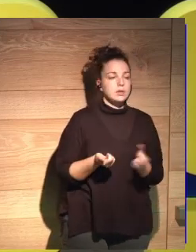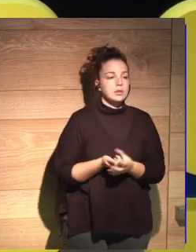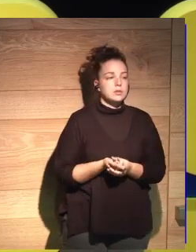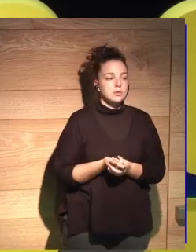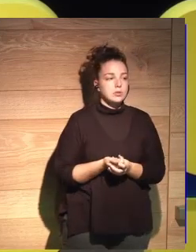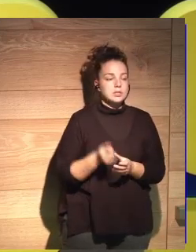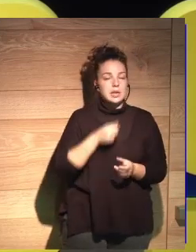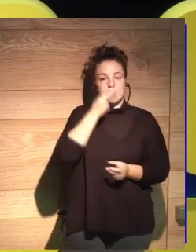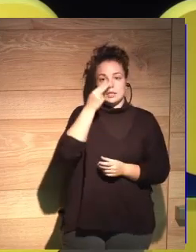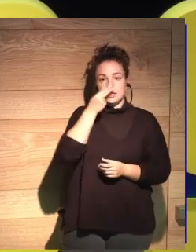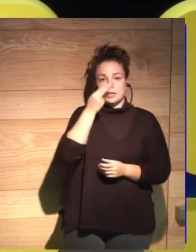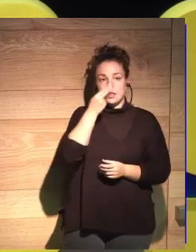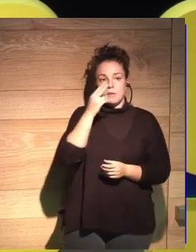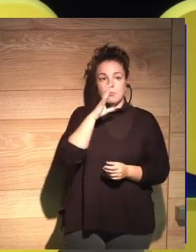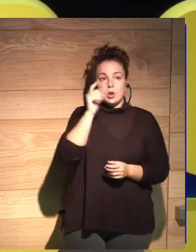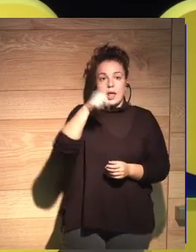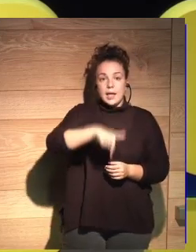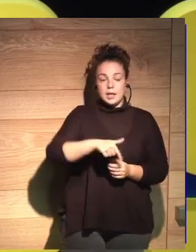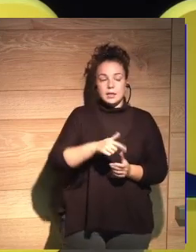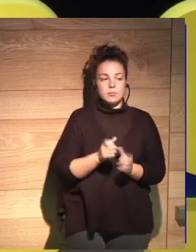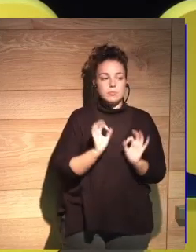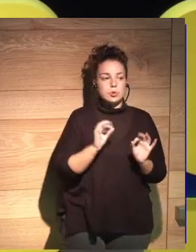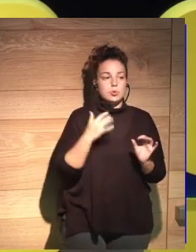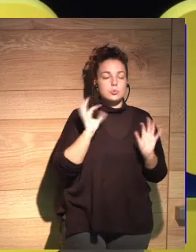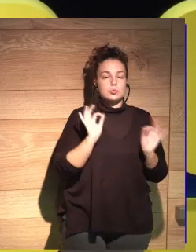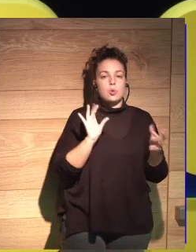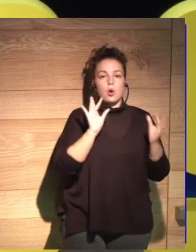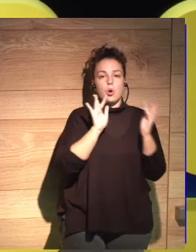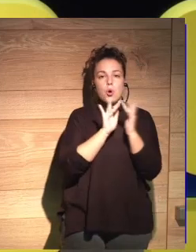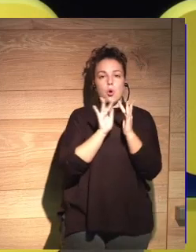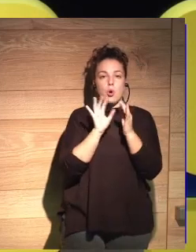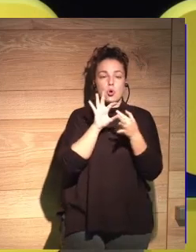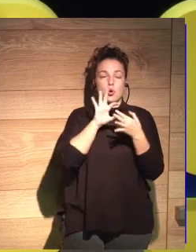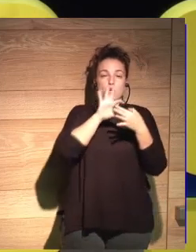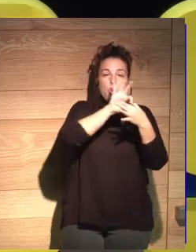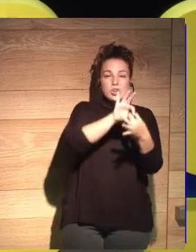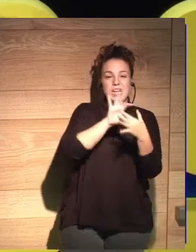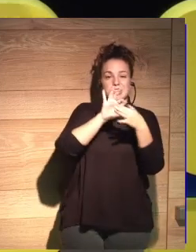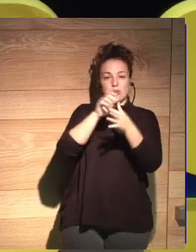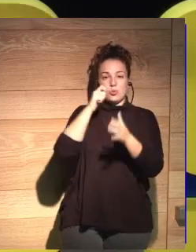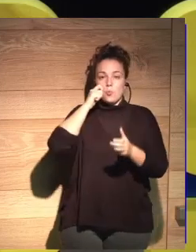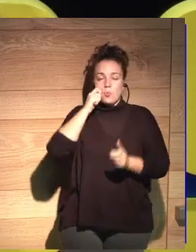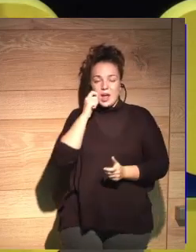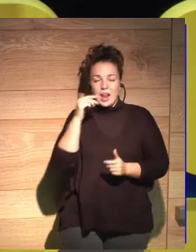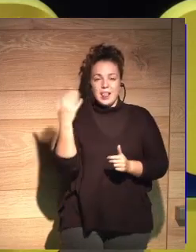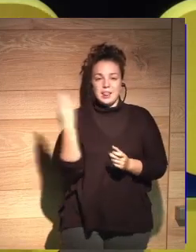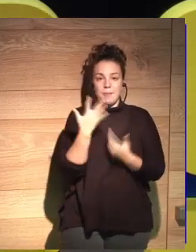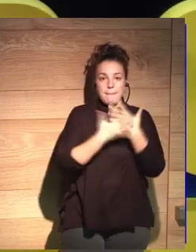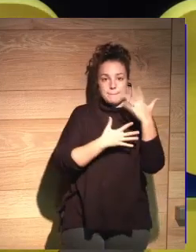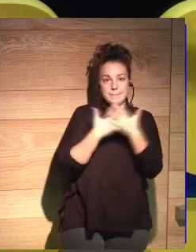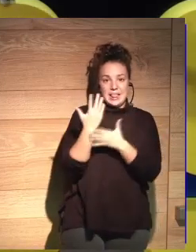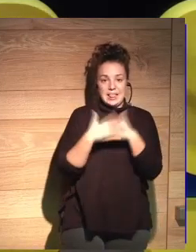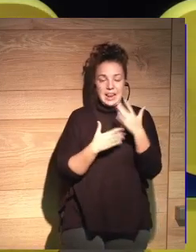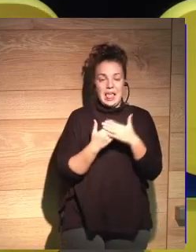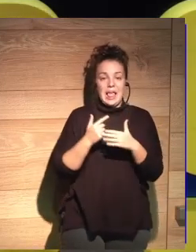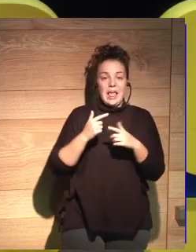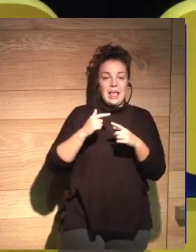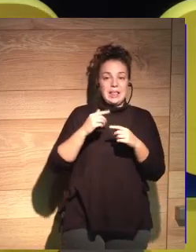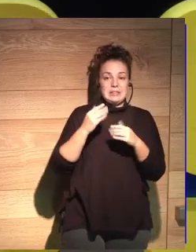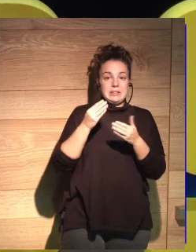is, of course, that the human condition is to be mixed up with the world. And we are getting better and better at mixing ourselves using